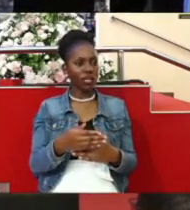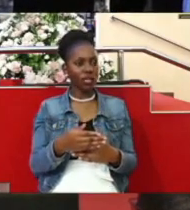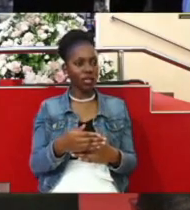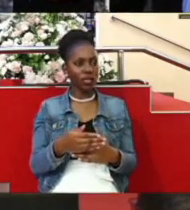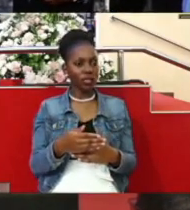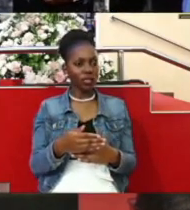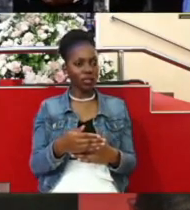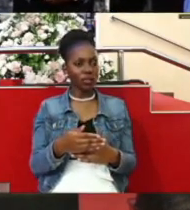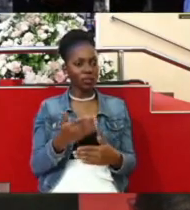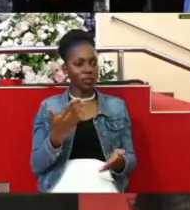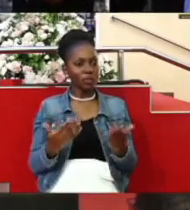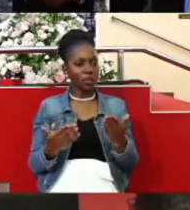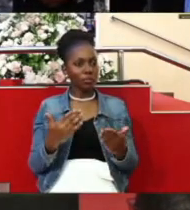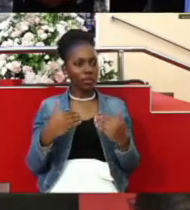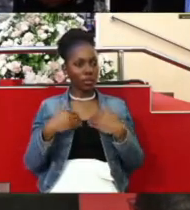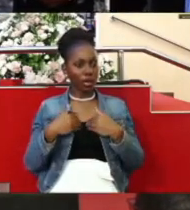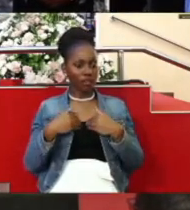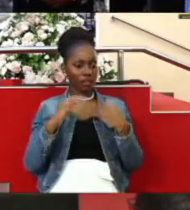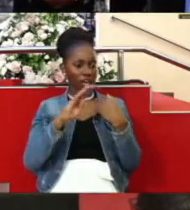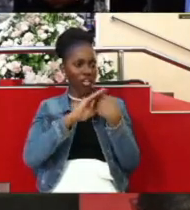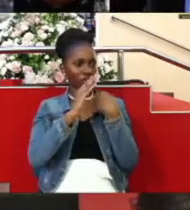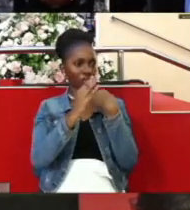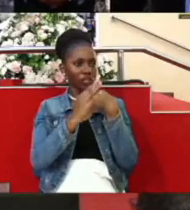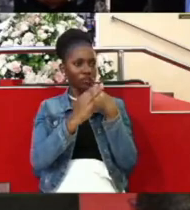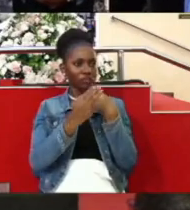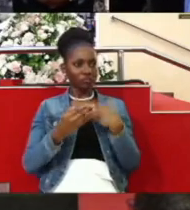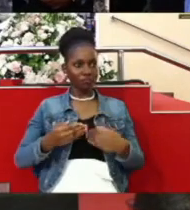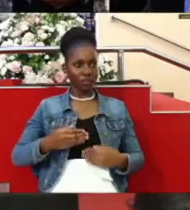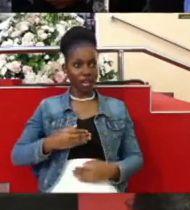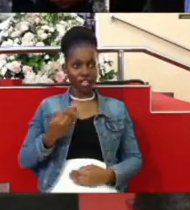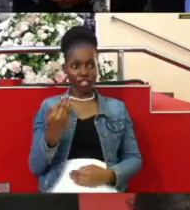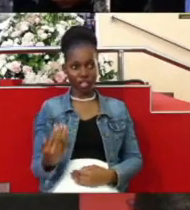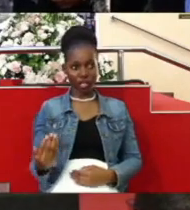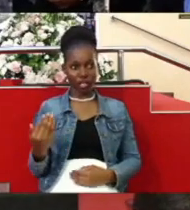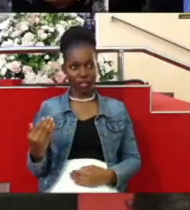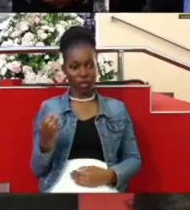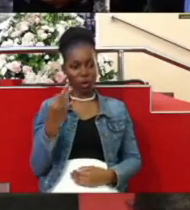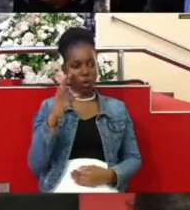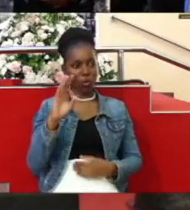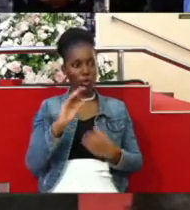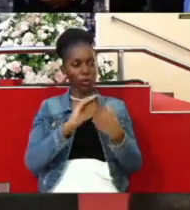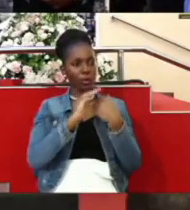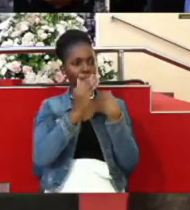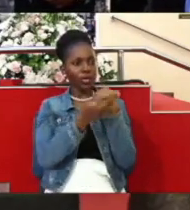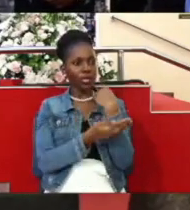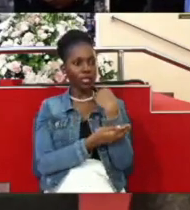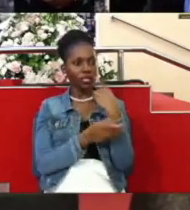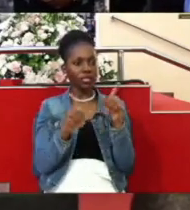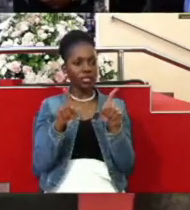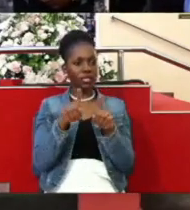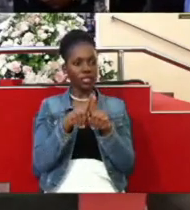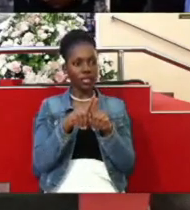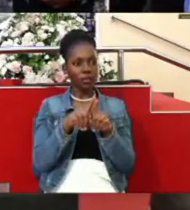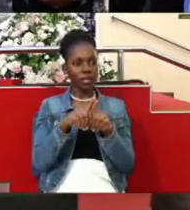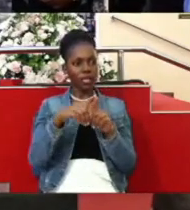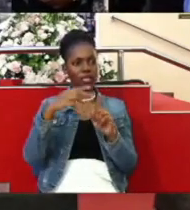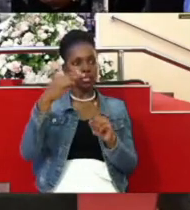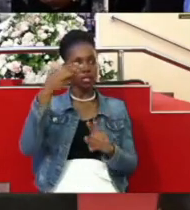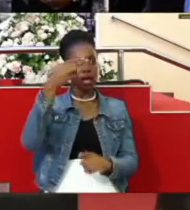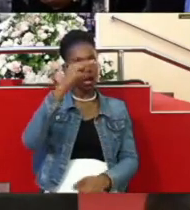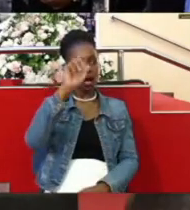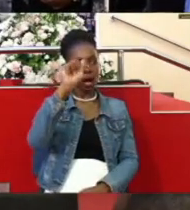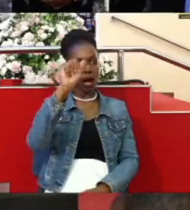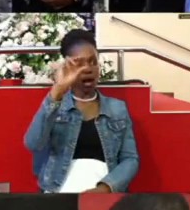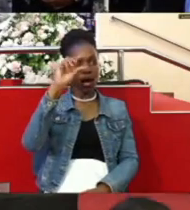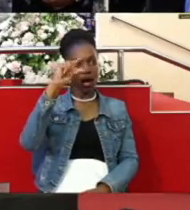mtoto. Like Hagar. Kama vile Hagar. Or it could be another being taken advantage of in another